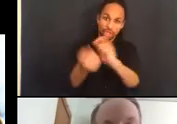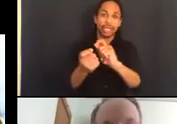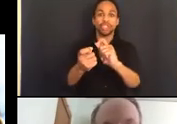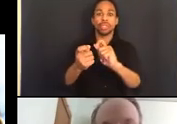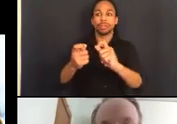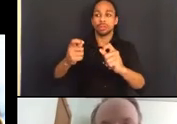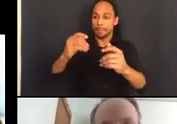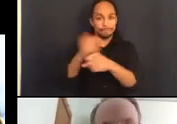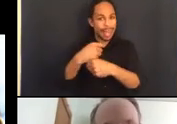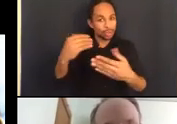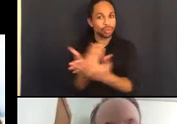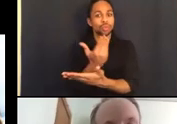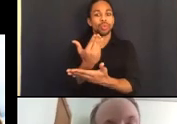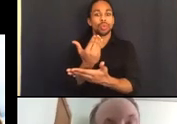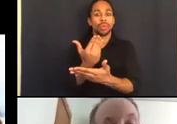So